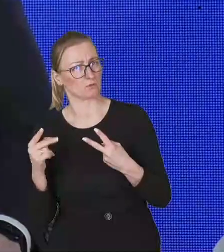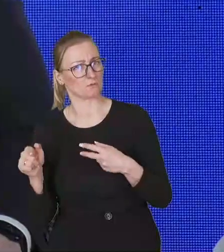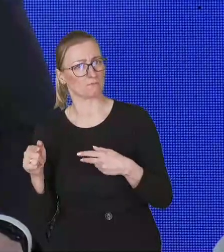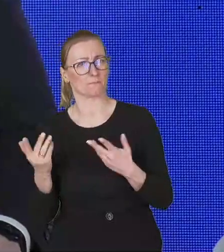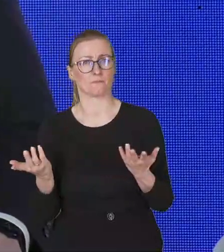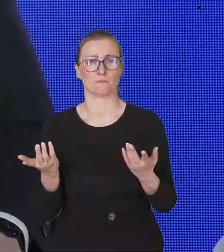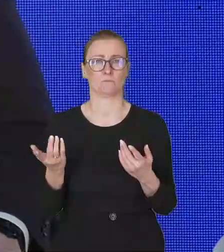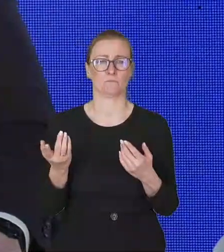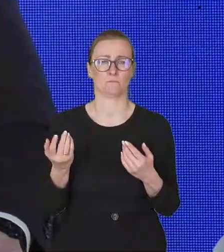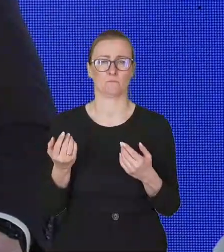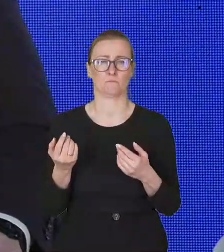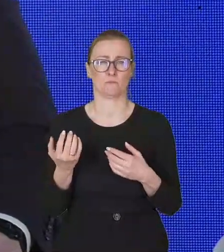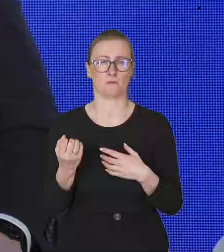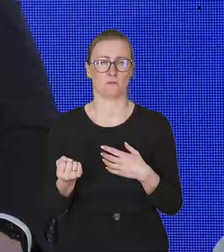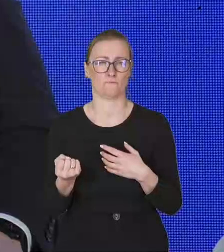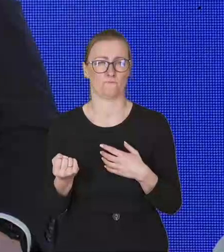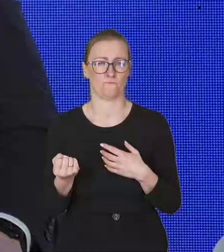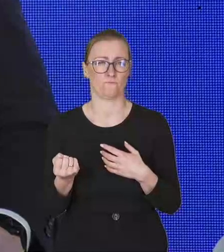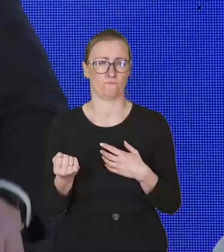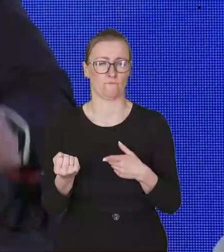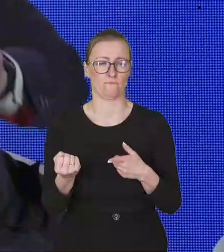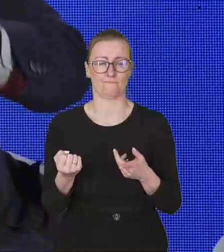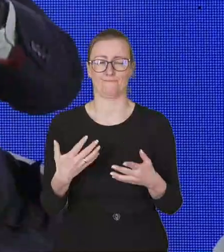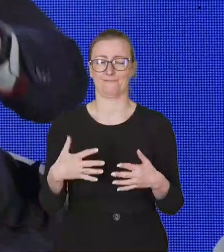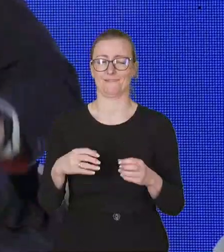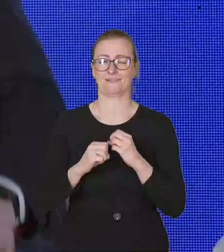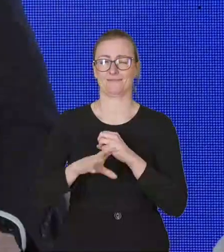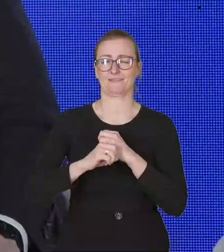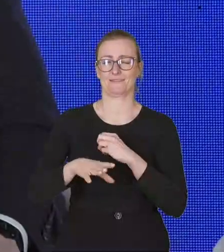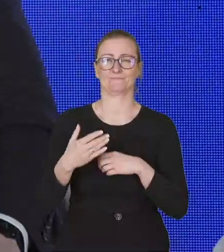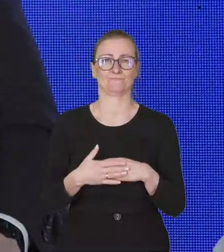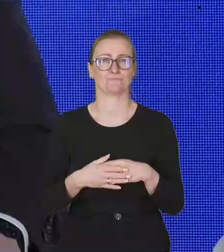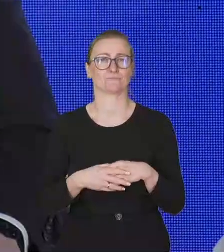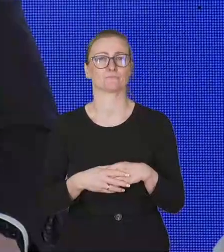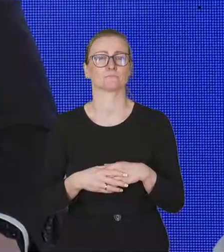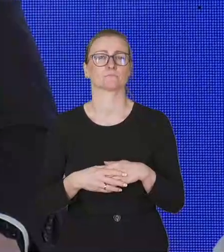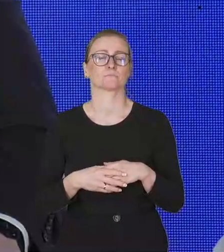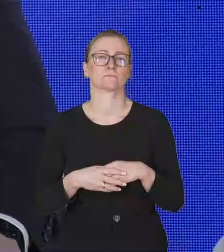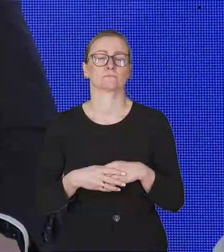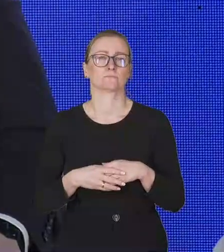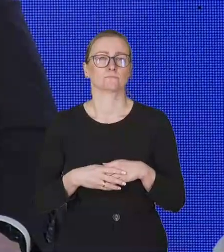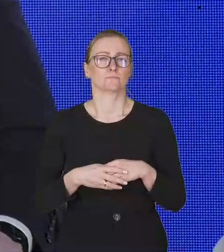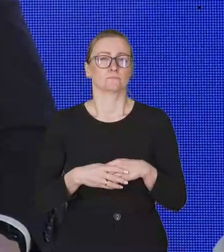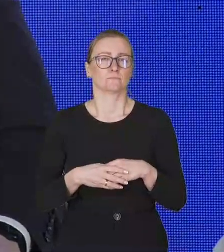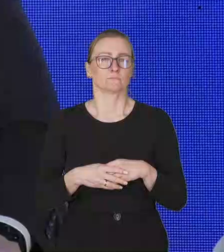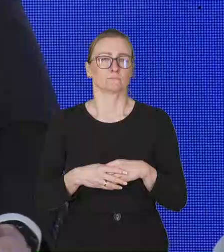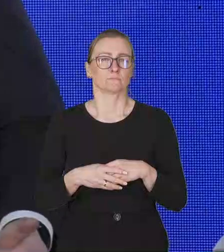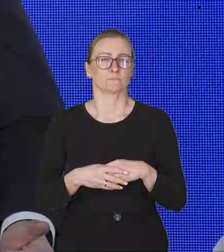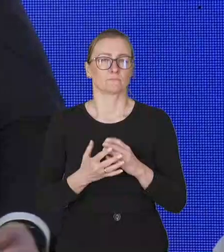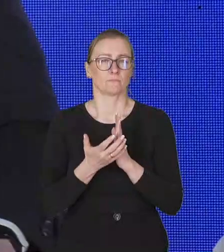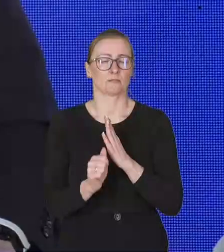it's a policy experiment. It's something funded, 500 million euros. It's